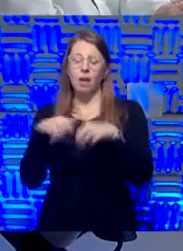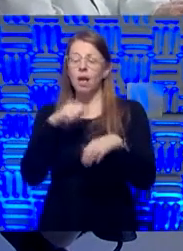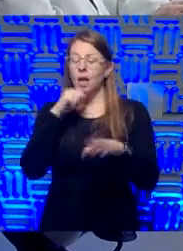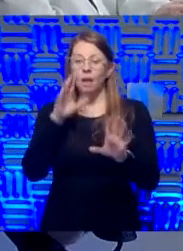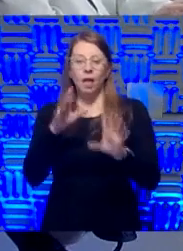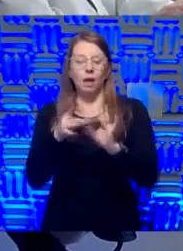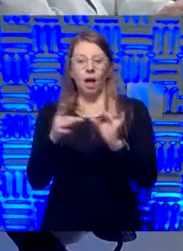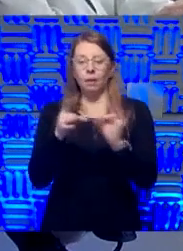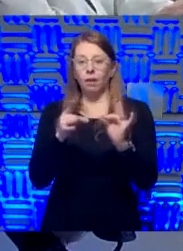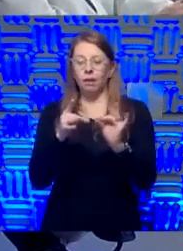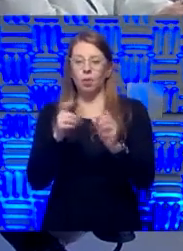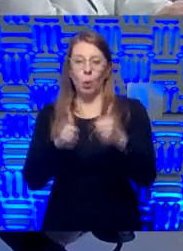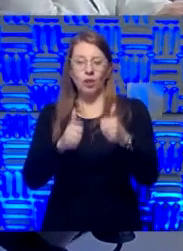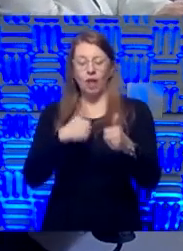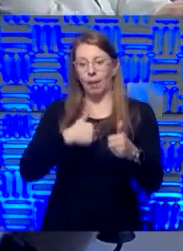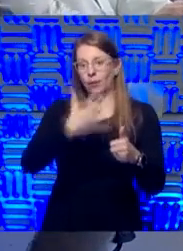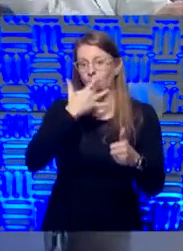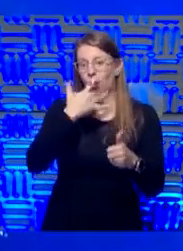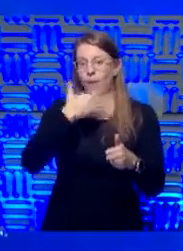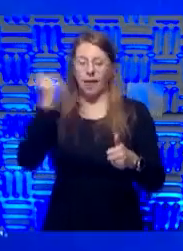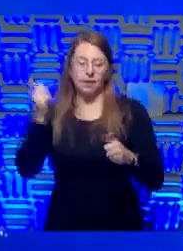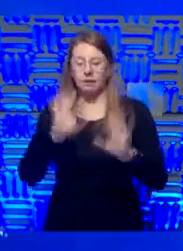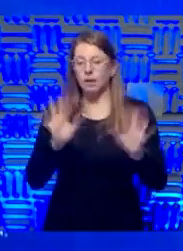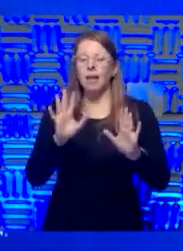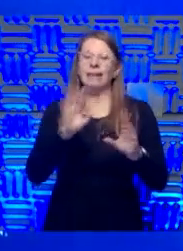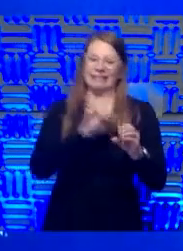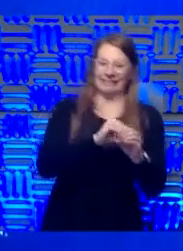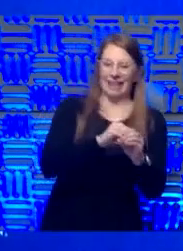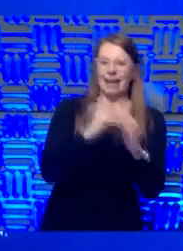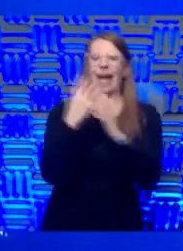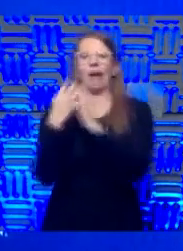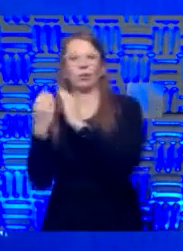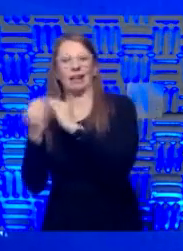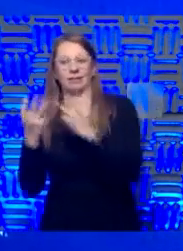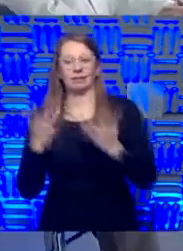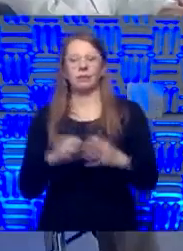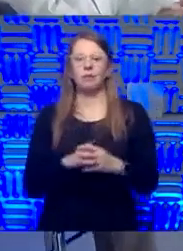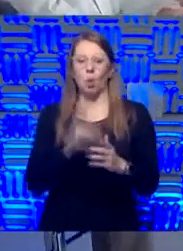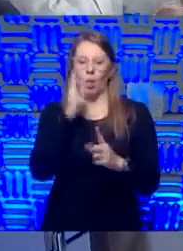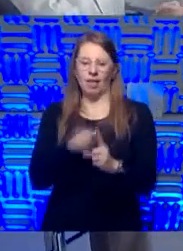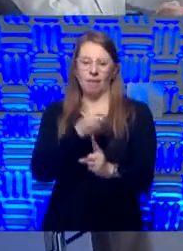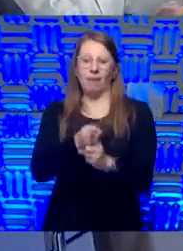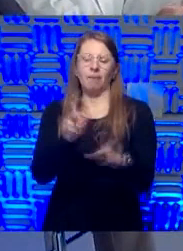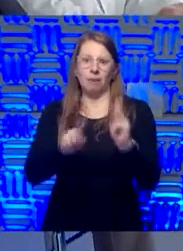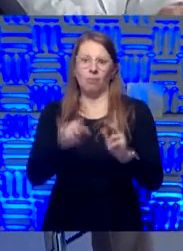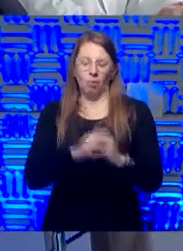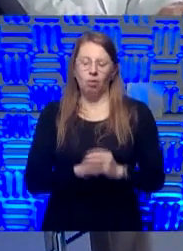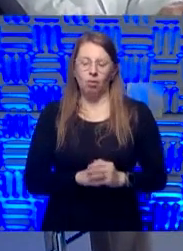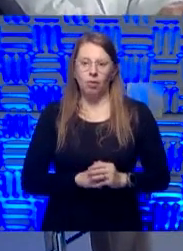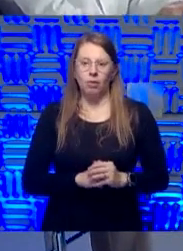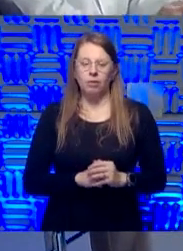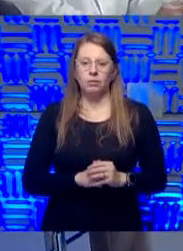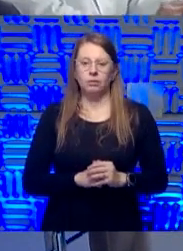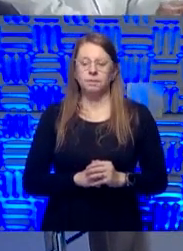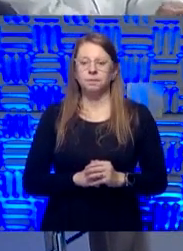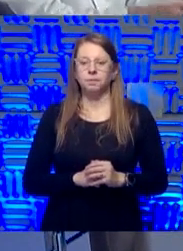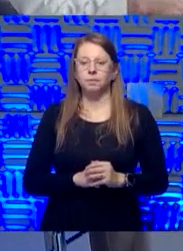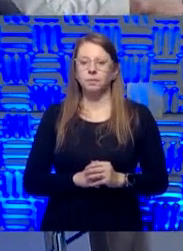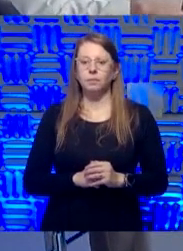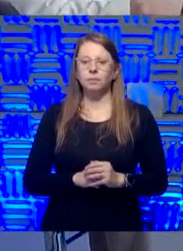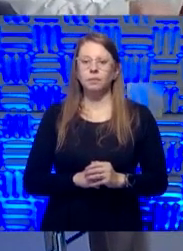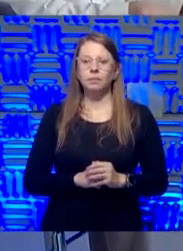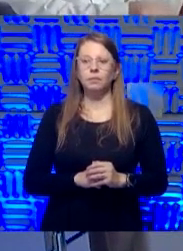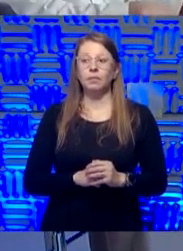football and basketball at KU. I'm just talking about inside, outside, and how closely packed people are. And so that's going to be a challenge. And for I us. think to David's point, exactly, even when we get